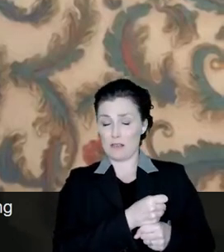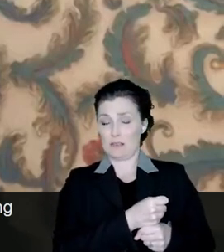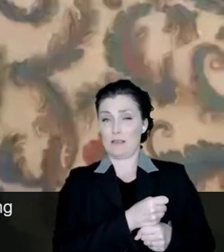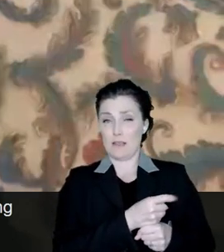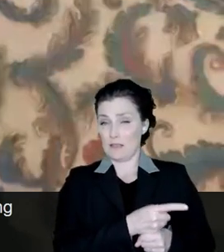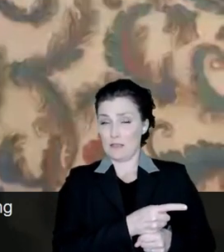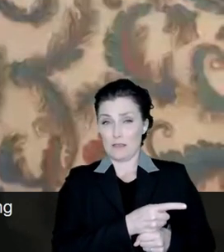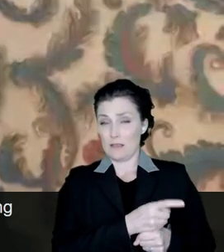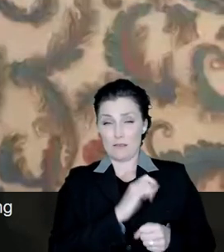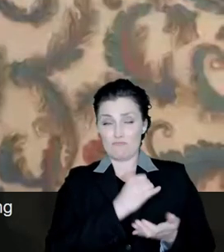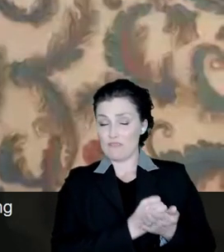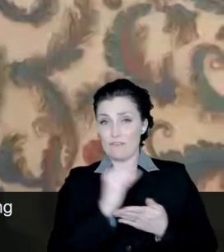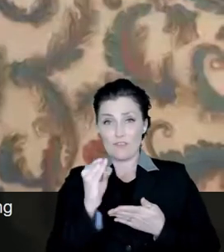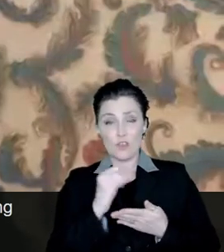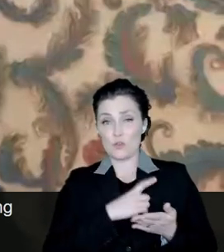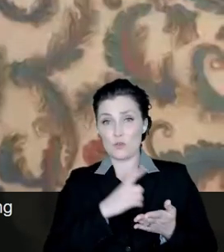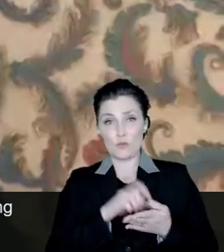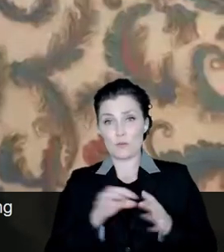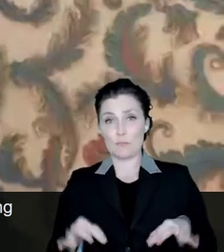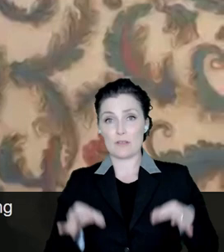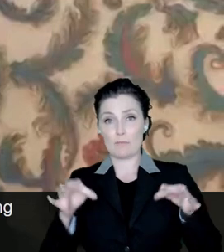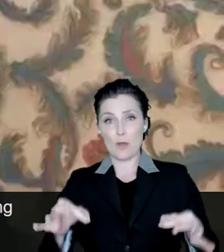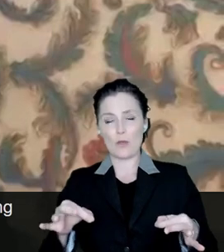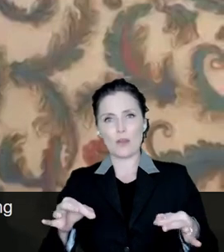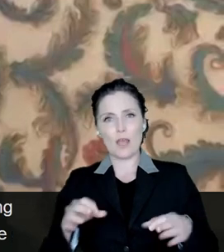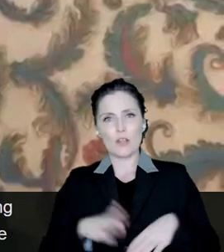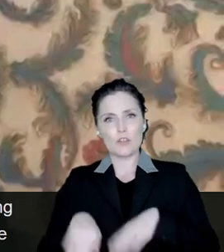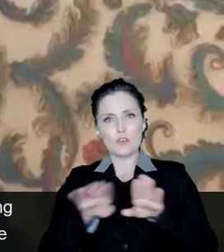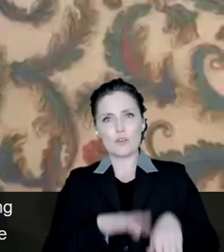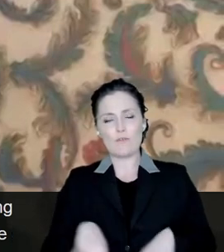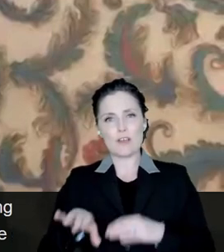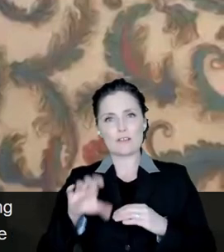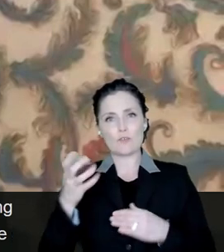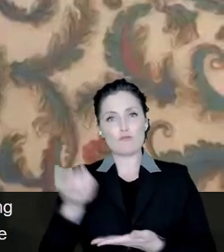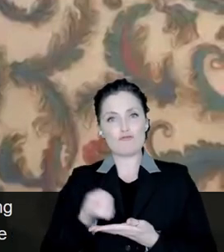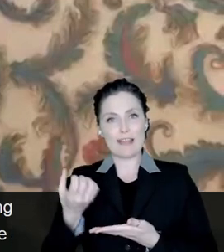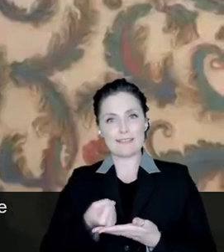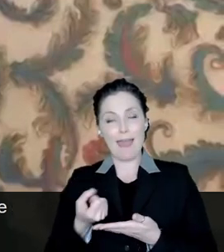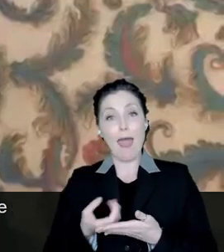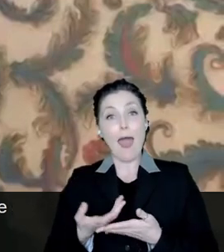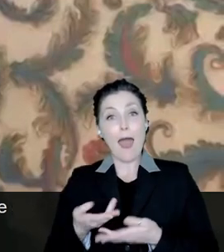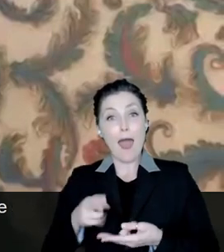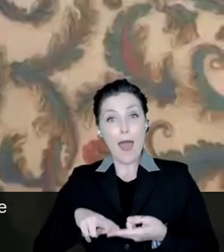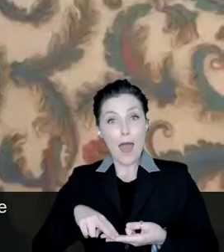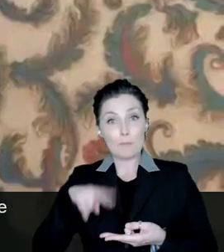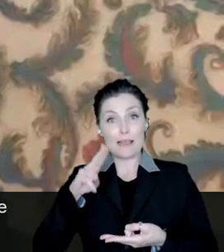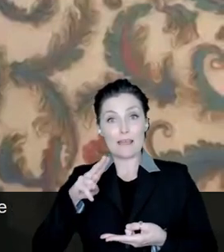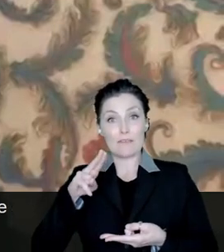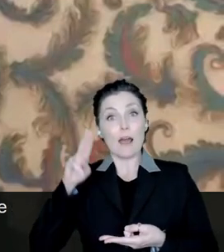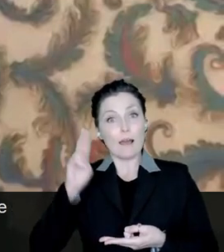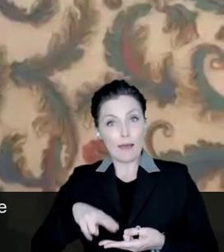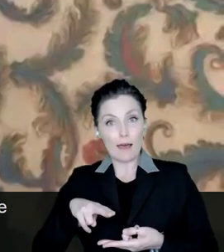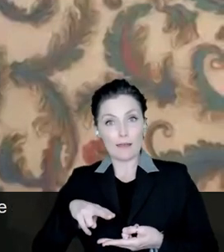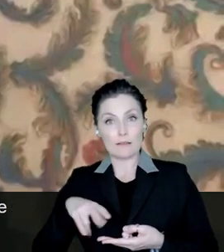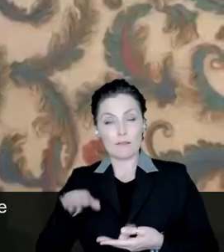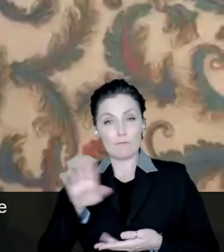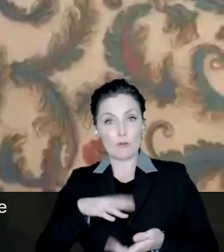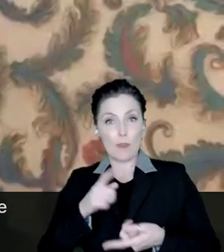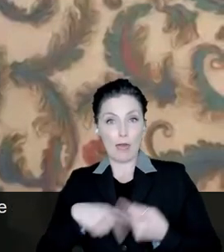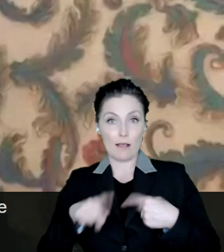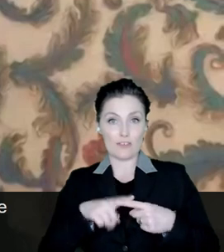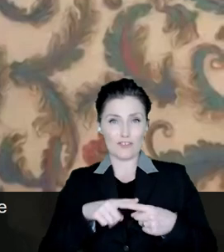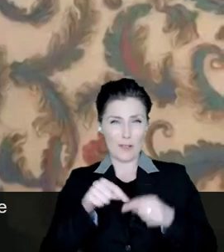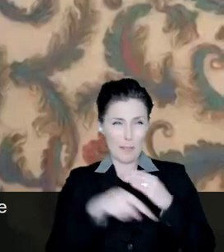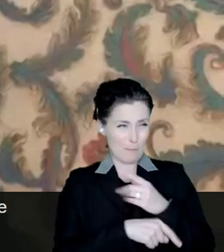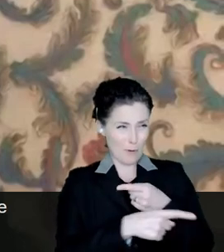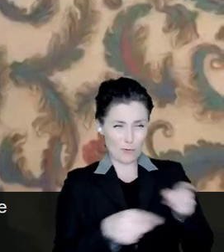and the universal credit uplift that was cut last year for the poorest of people that needed that help.